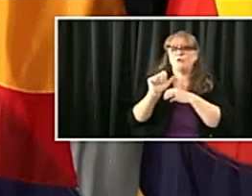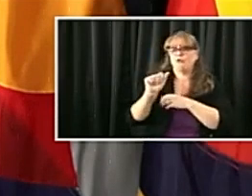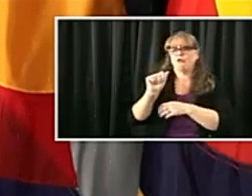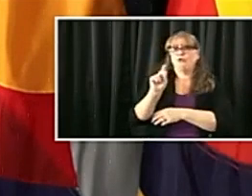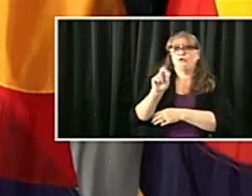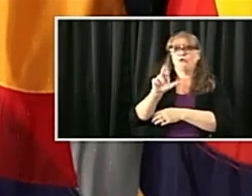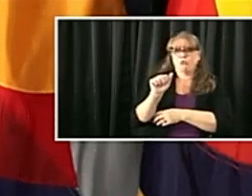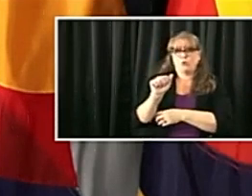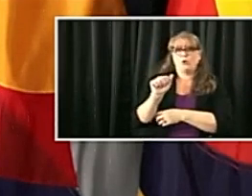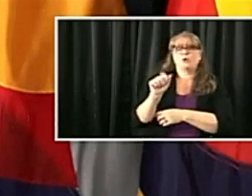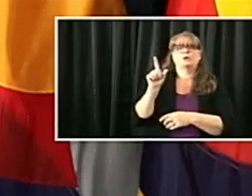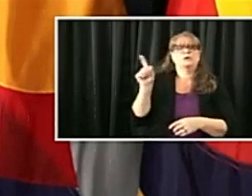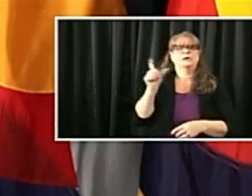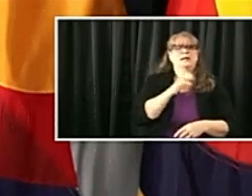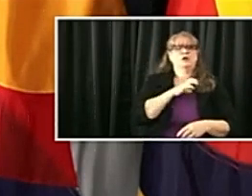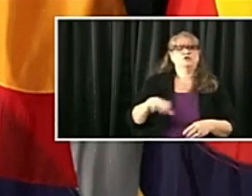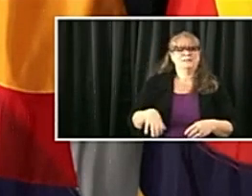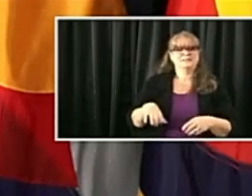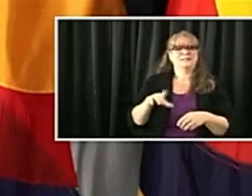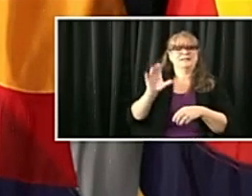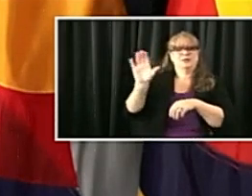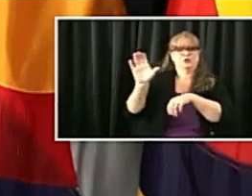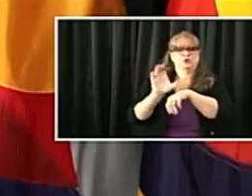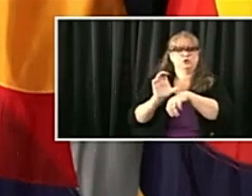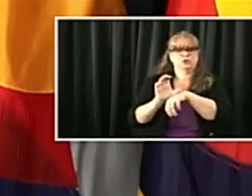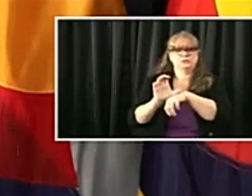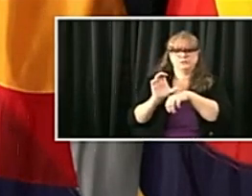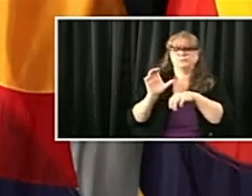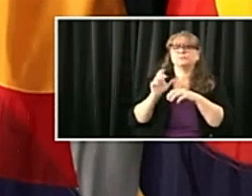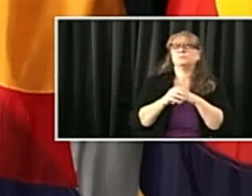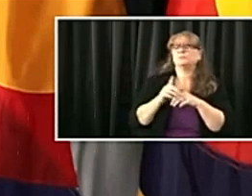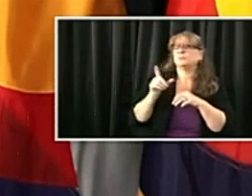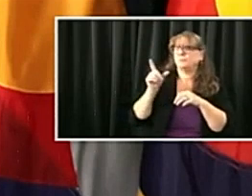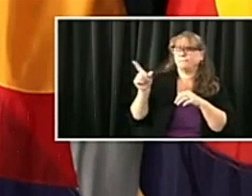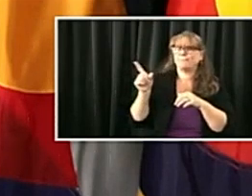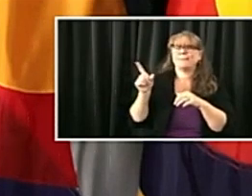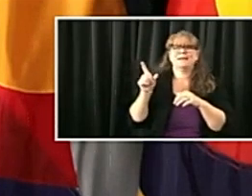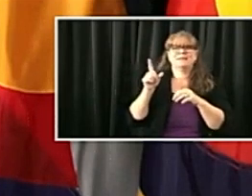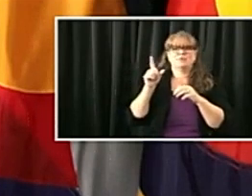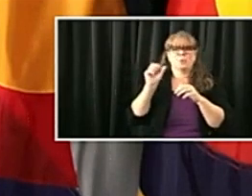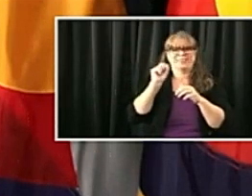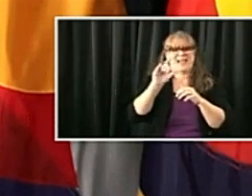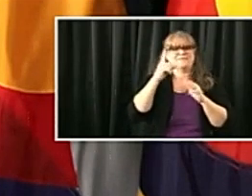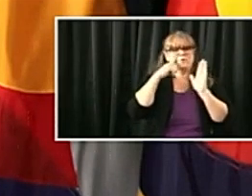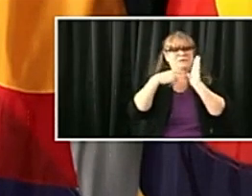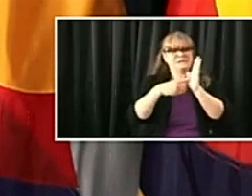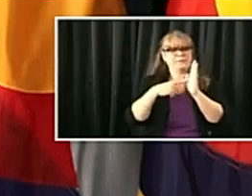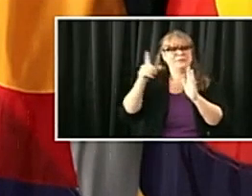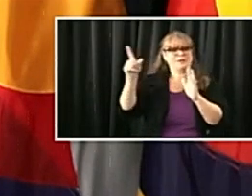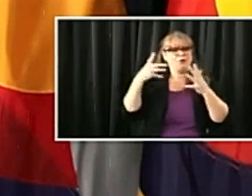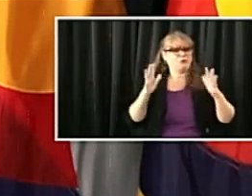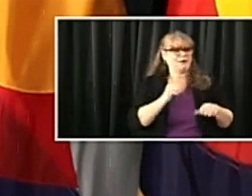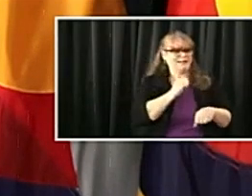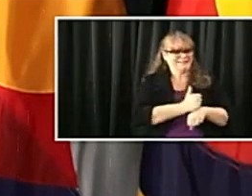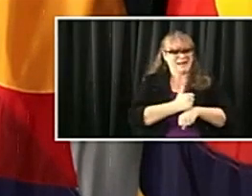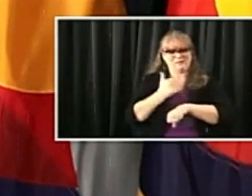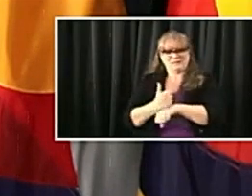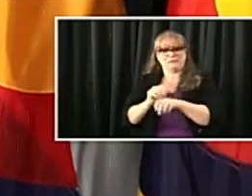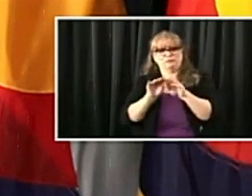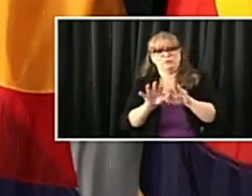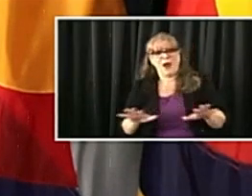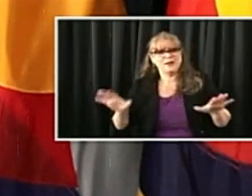over 70. So these kind of targeted outreach efforts are going to be extremely important because we understand that everybody isn't ready to sign up online